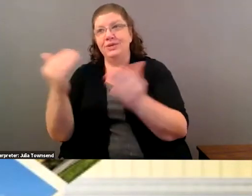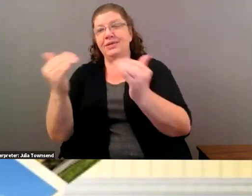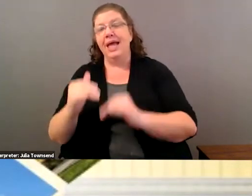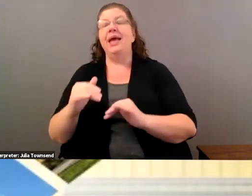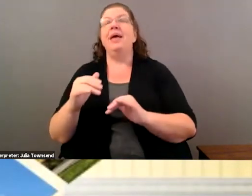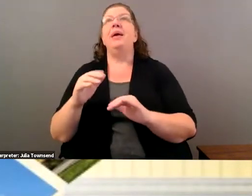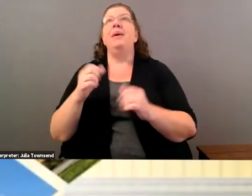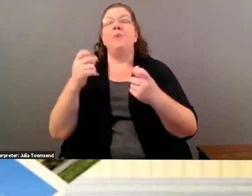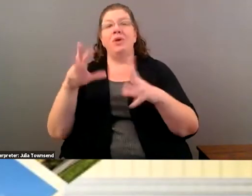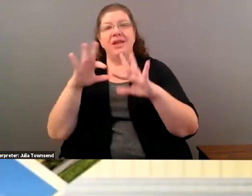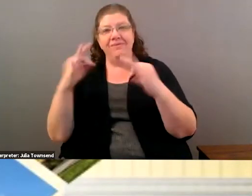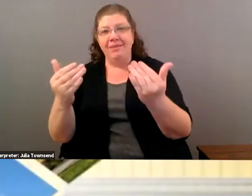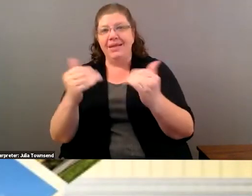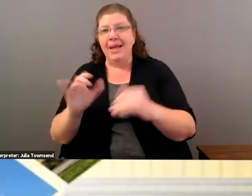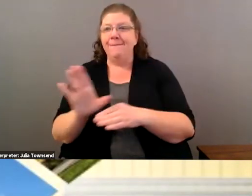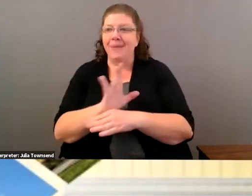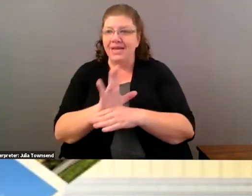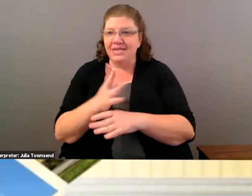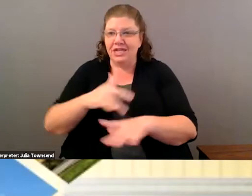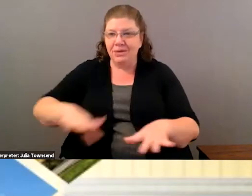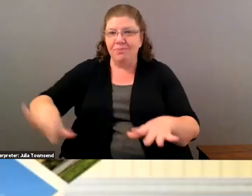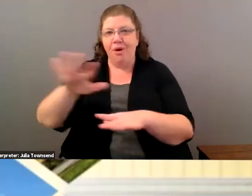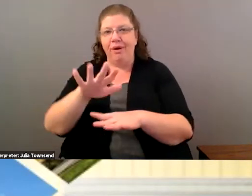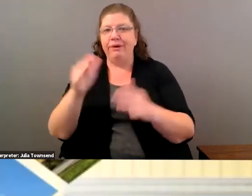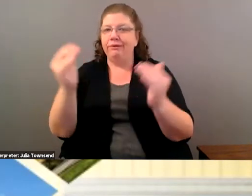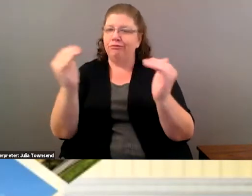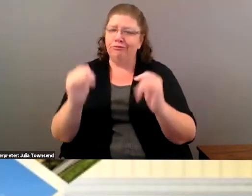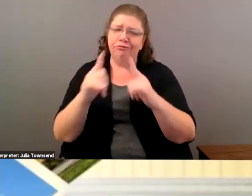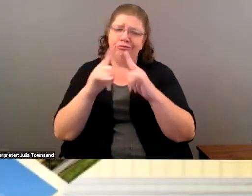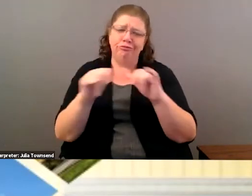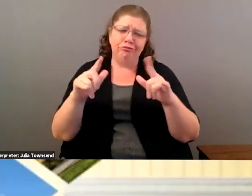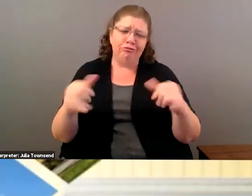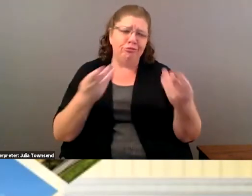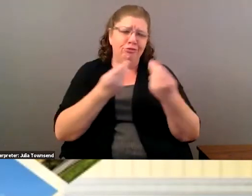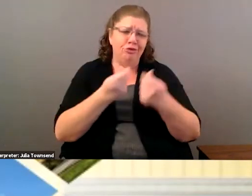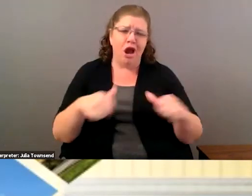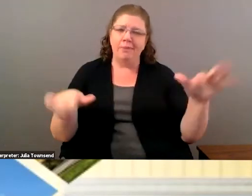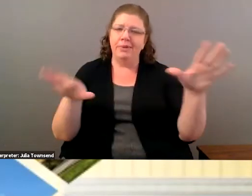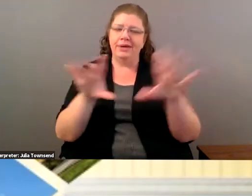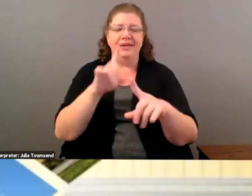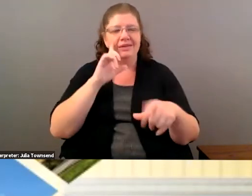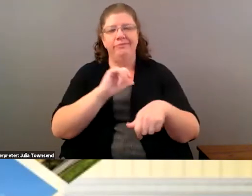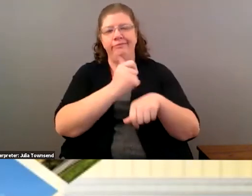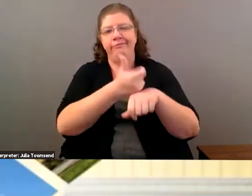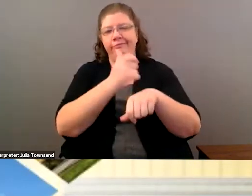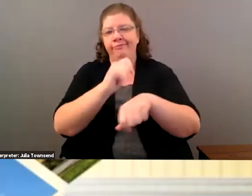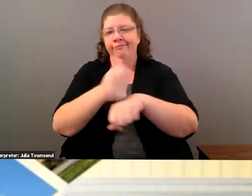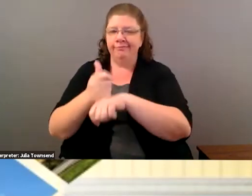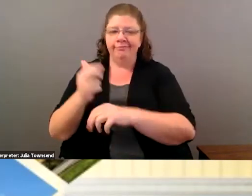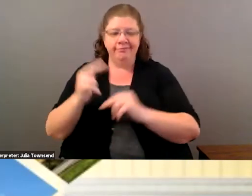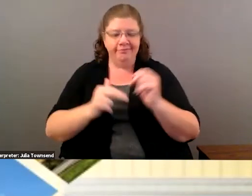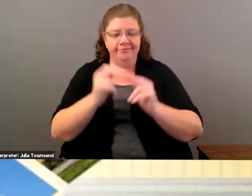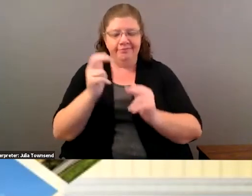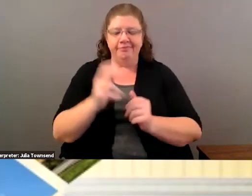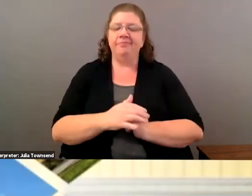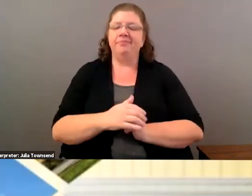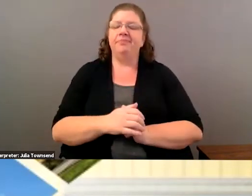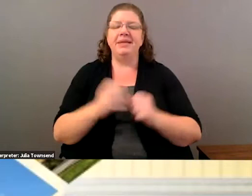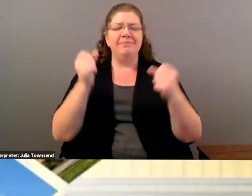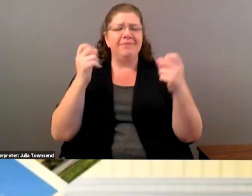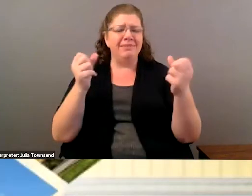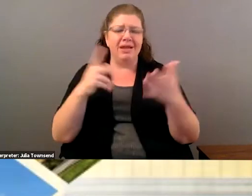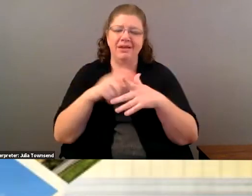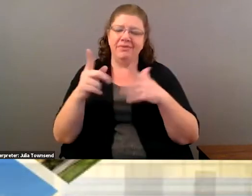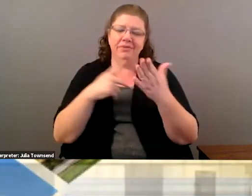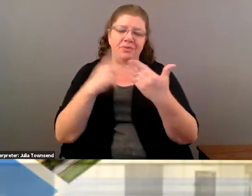parks, commercial centers, resort and golf courses, communities, and capital improvement projects. He has been